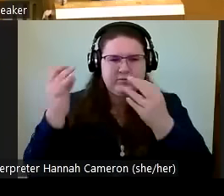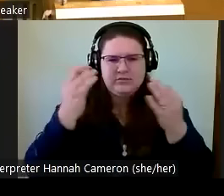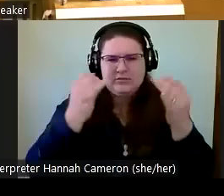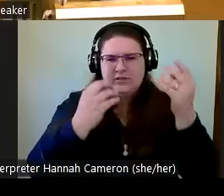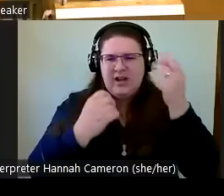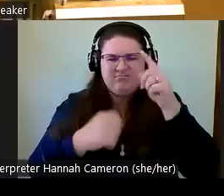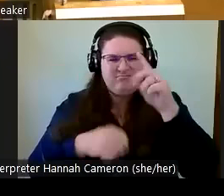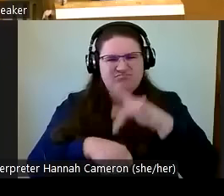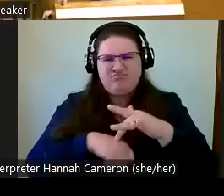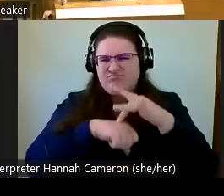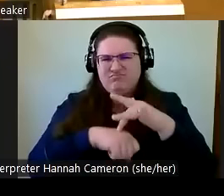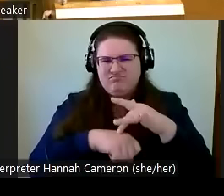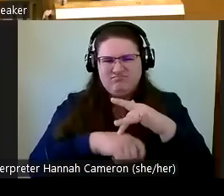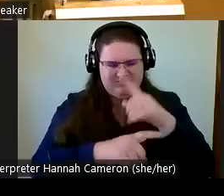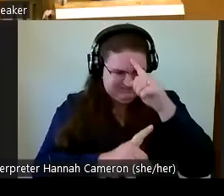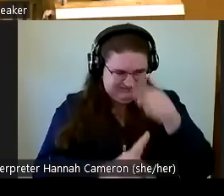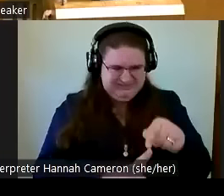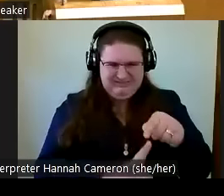else.